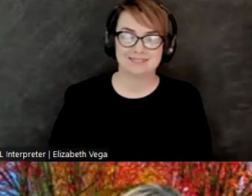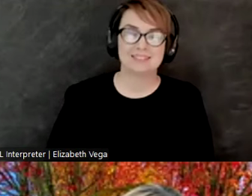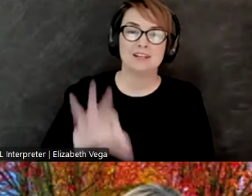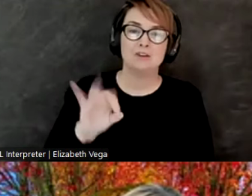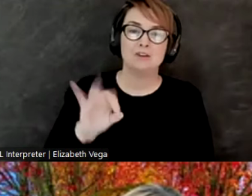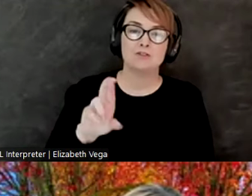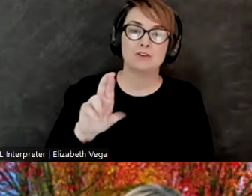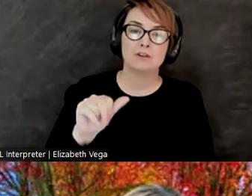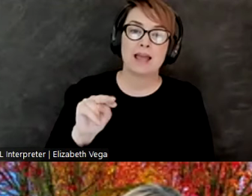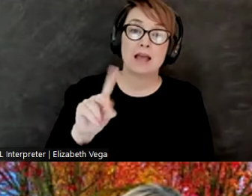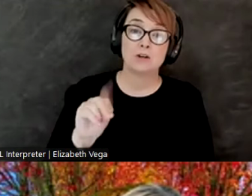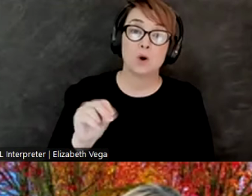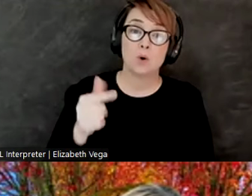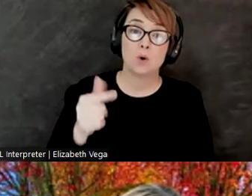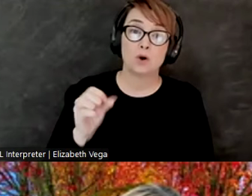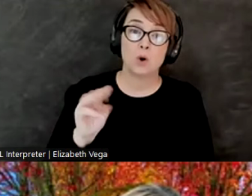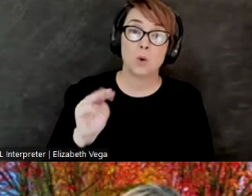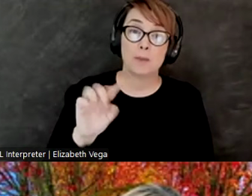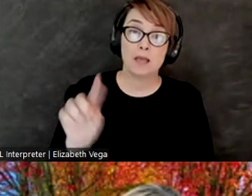Gomez.